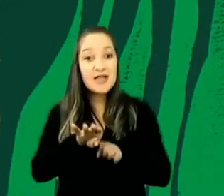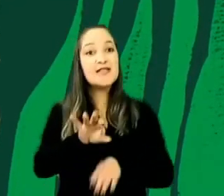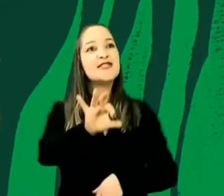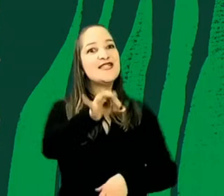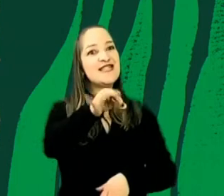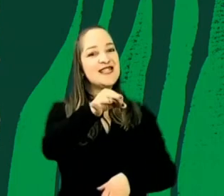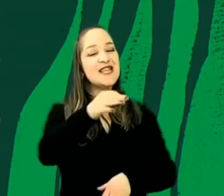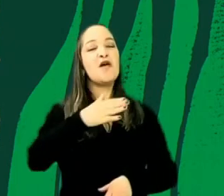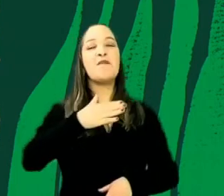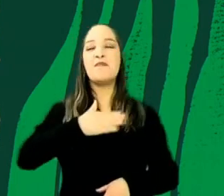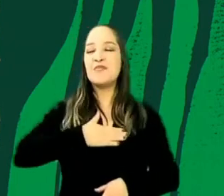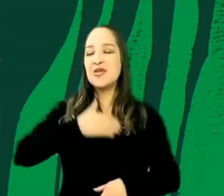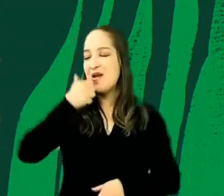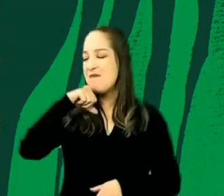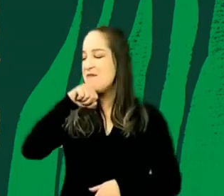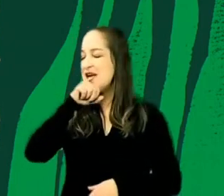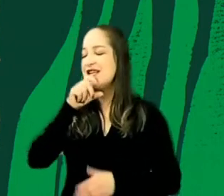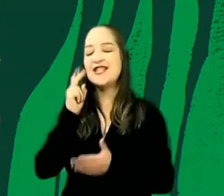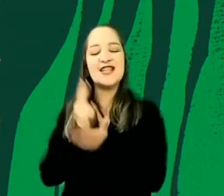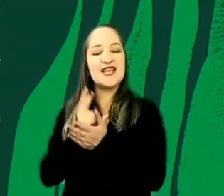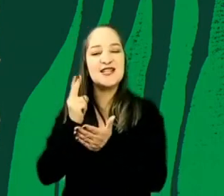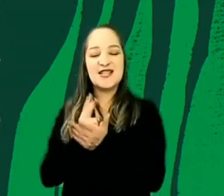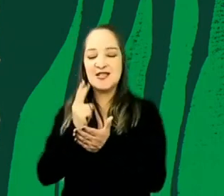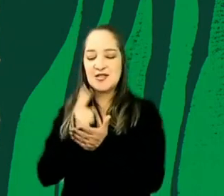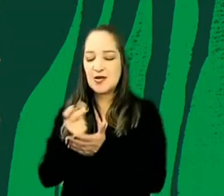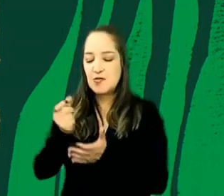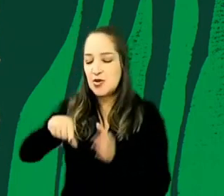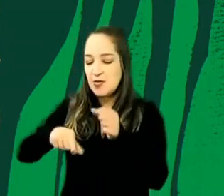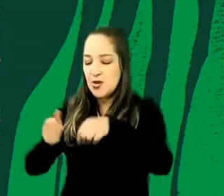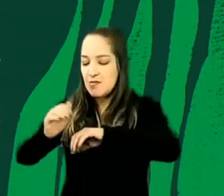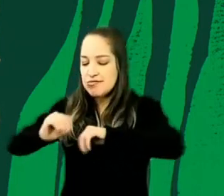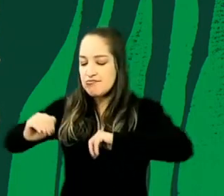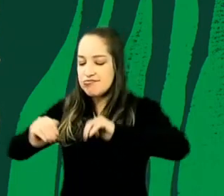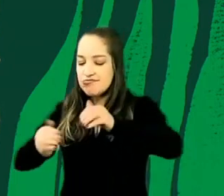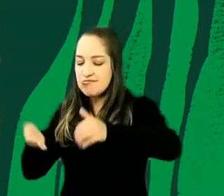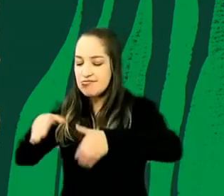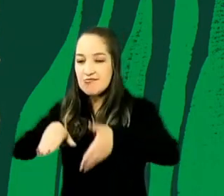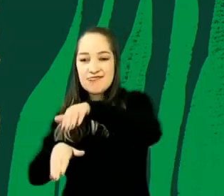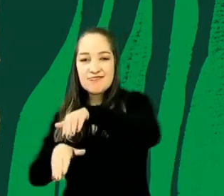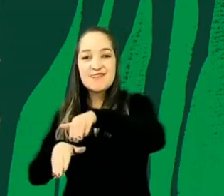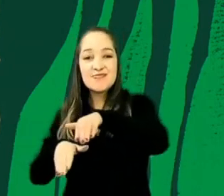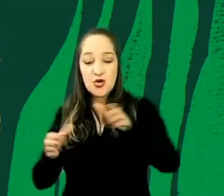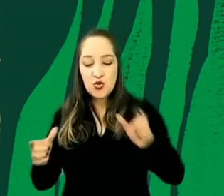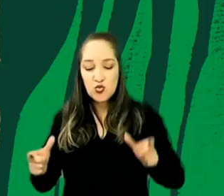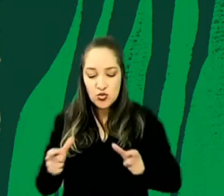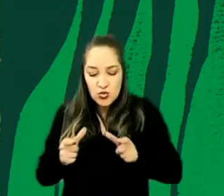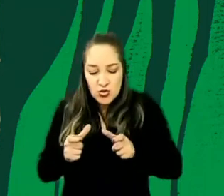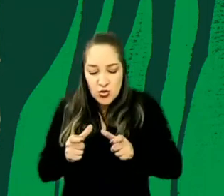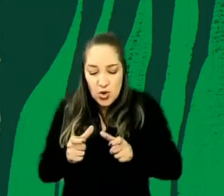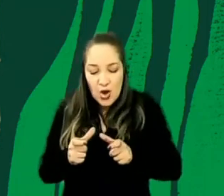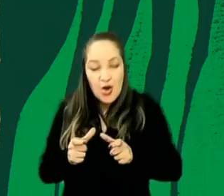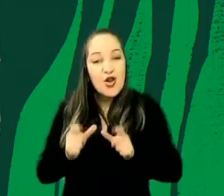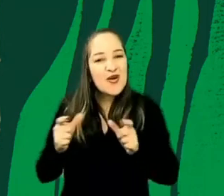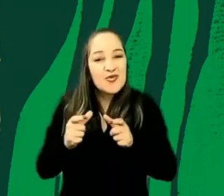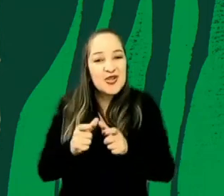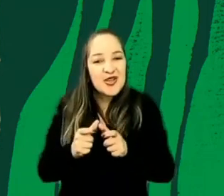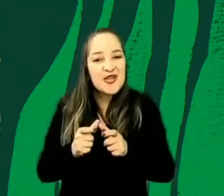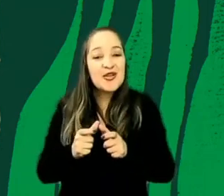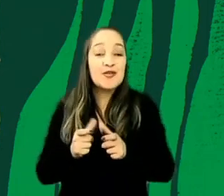mother, we always planted a garden at home, even in, though we had a small plot and